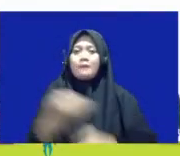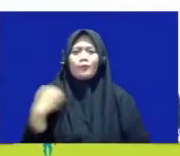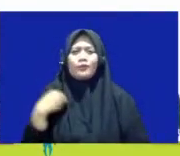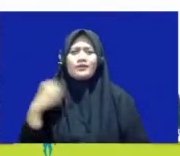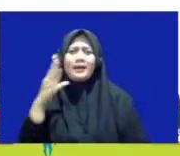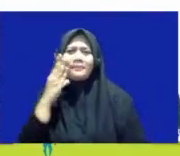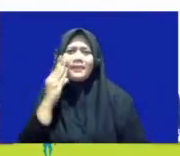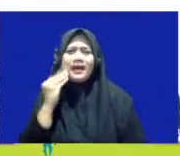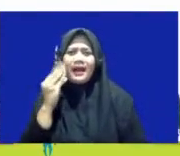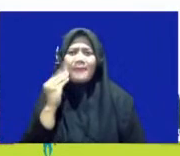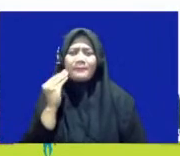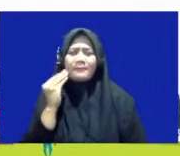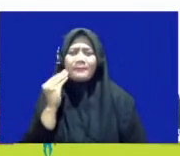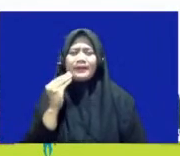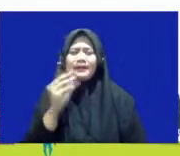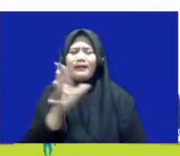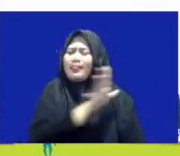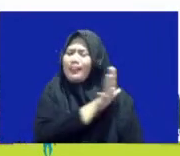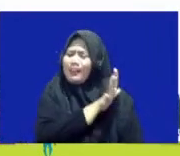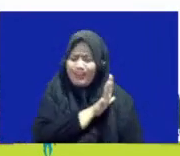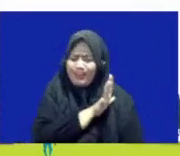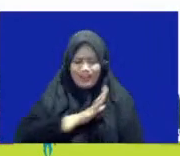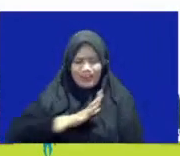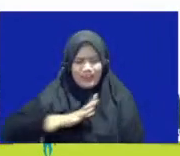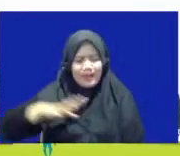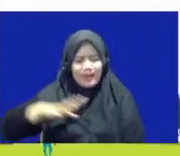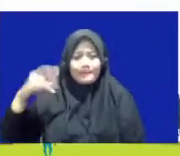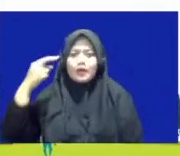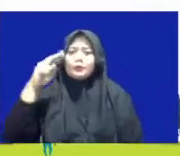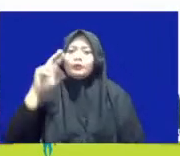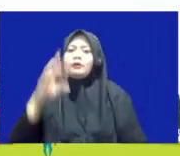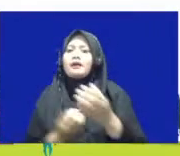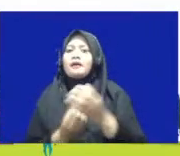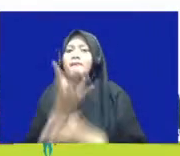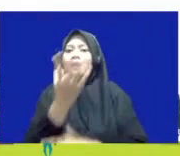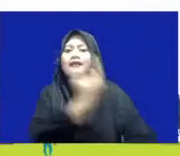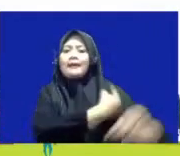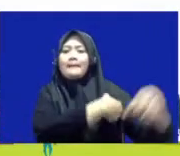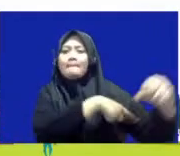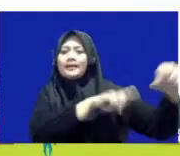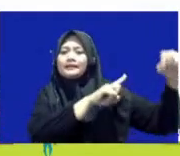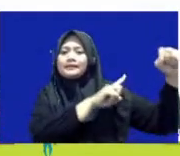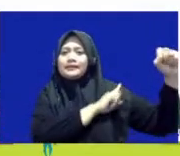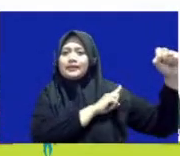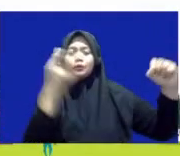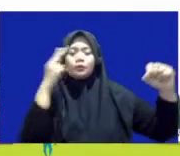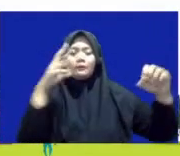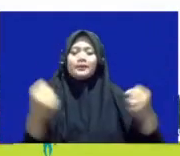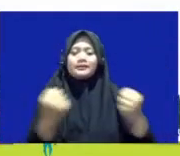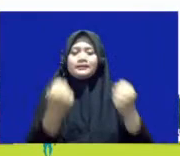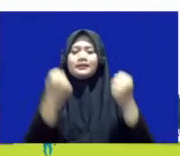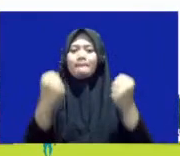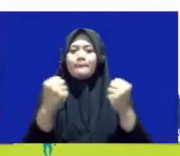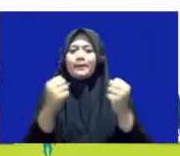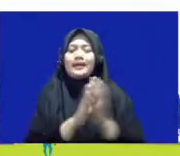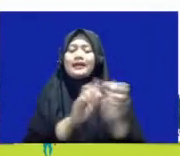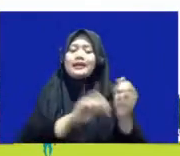in developing capacity in disaster preparedness and response, including youth